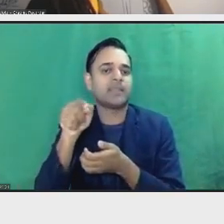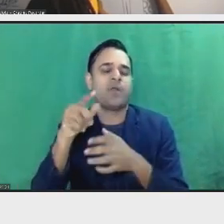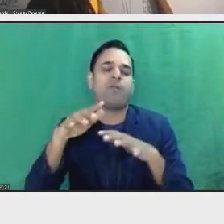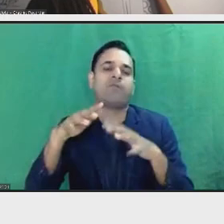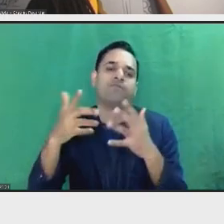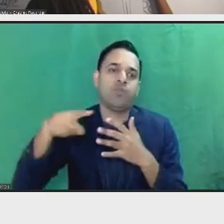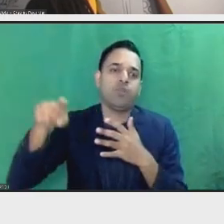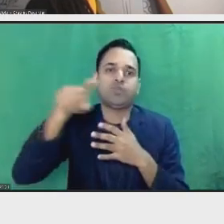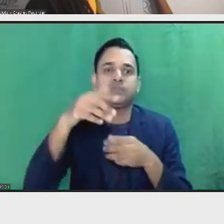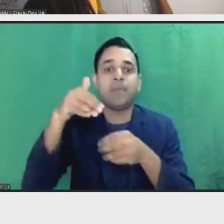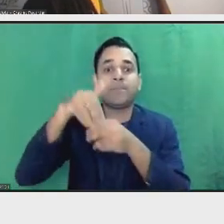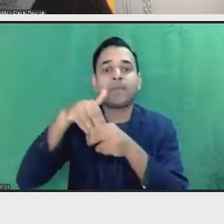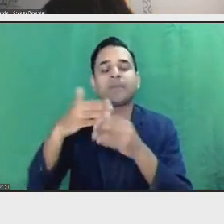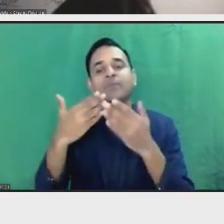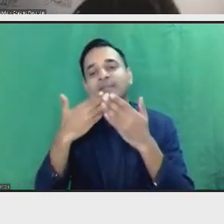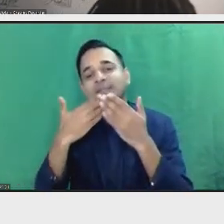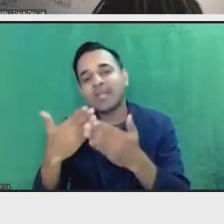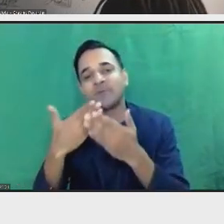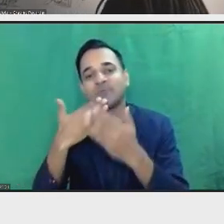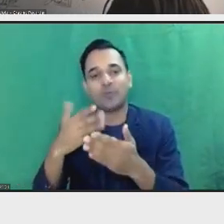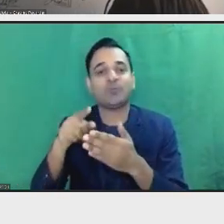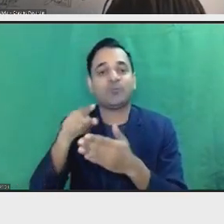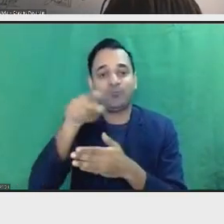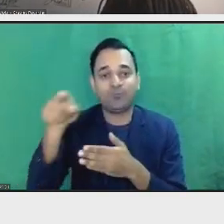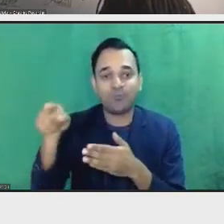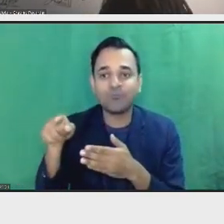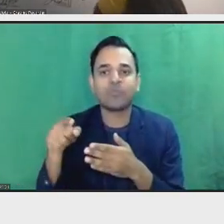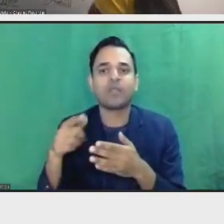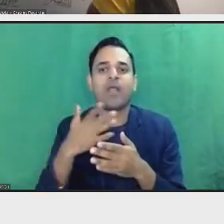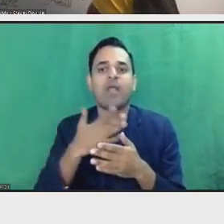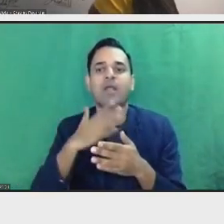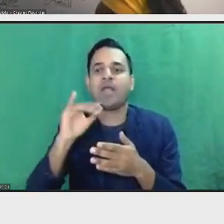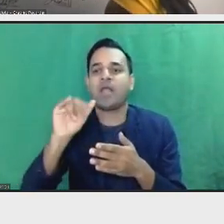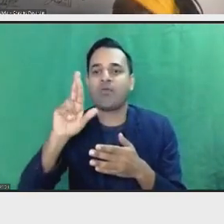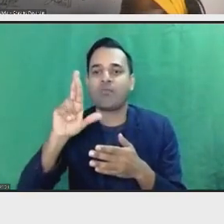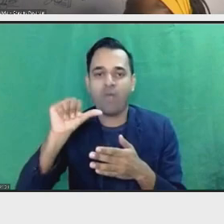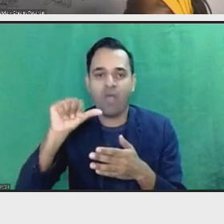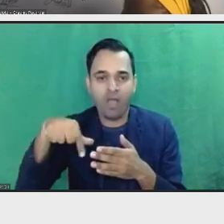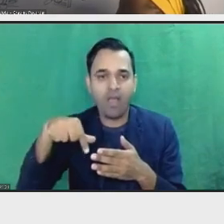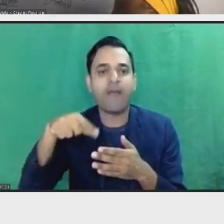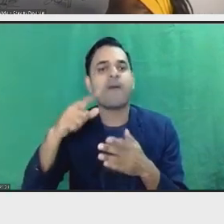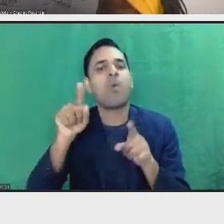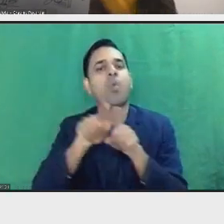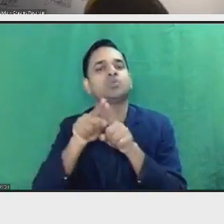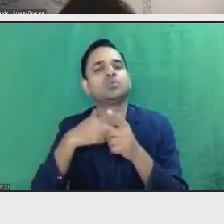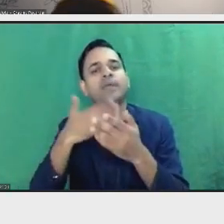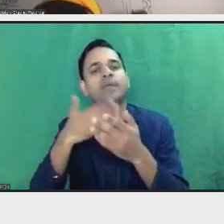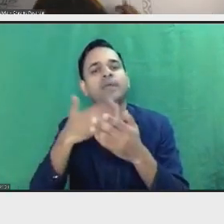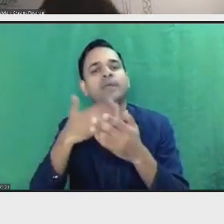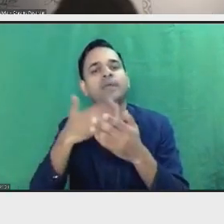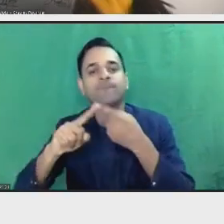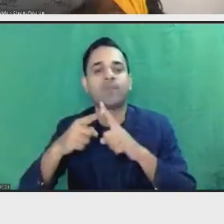opportunity to give a big thanks to our friend there, Lulu, who you will see in the background, the